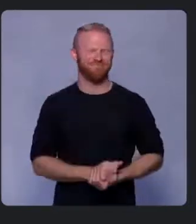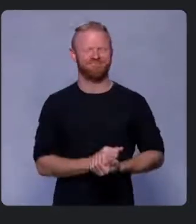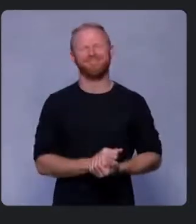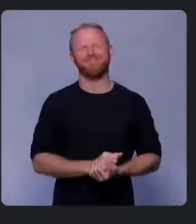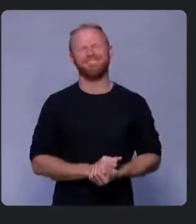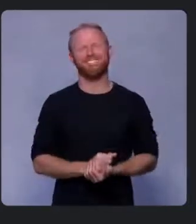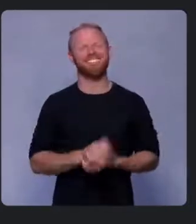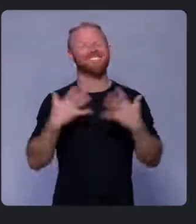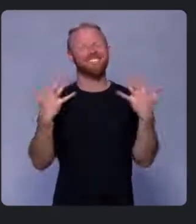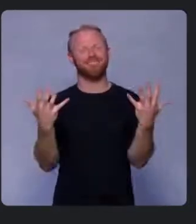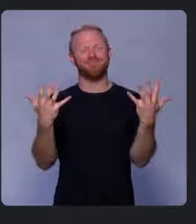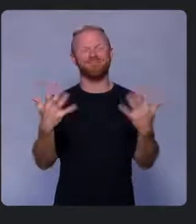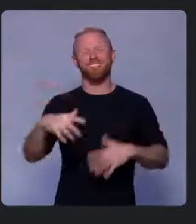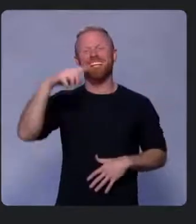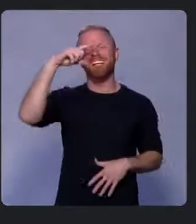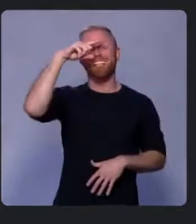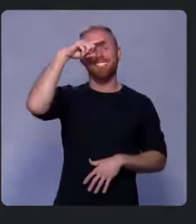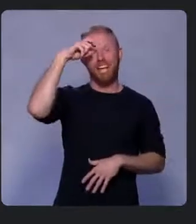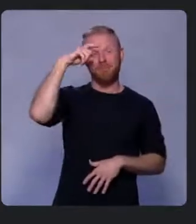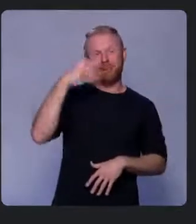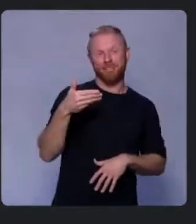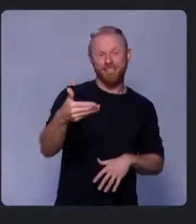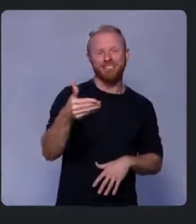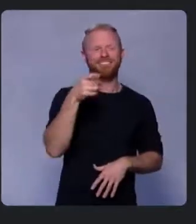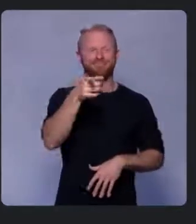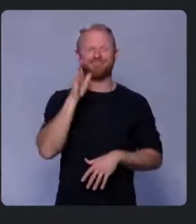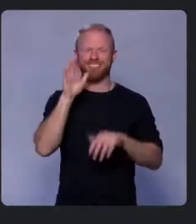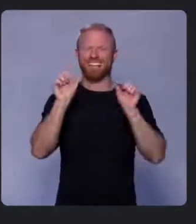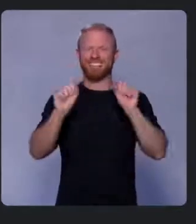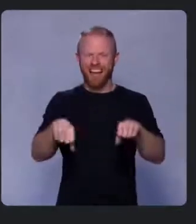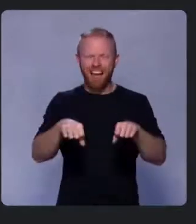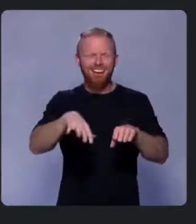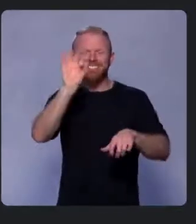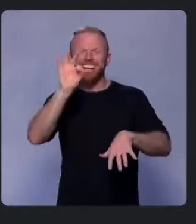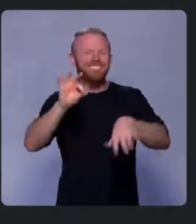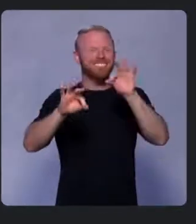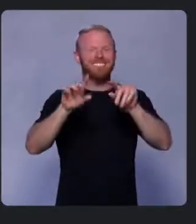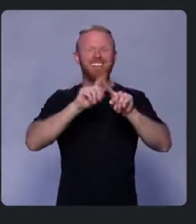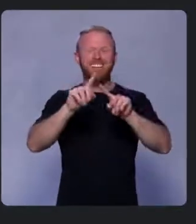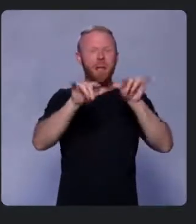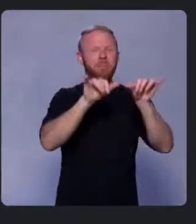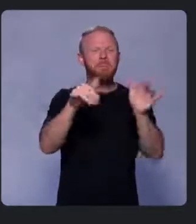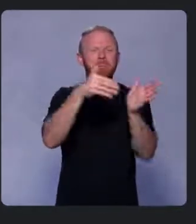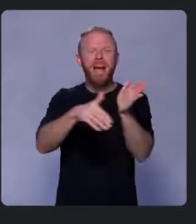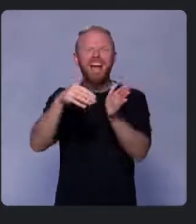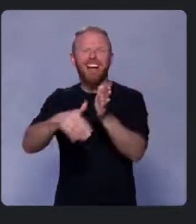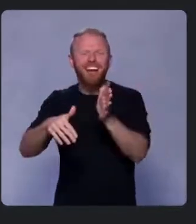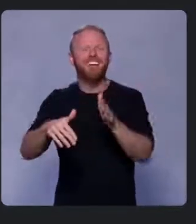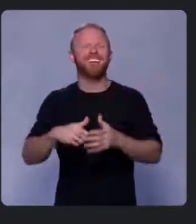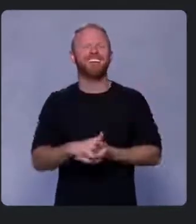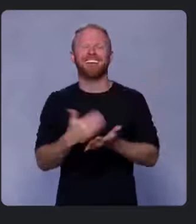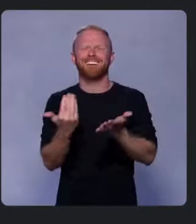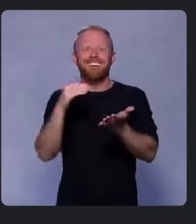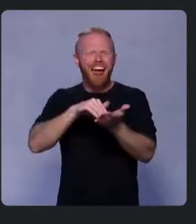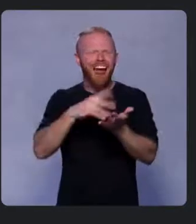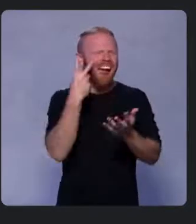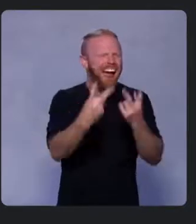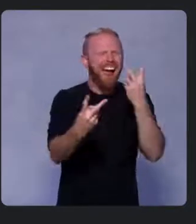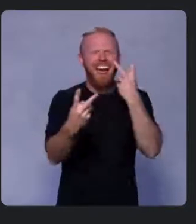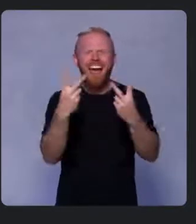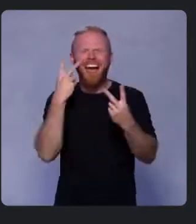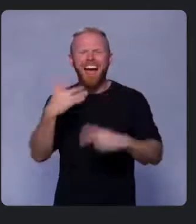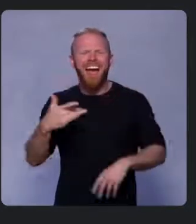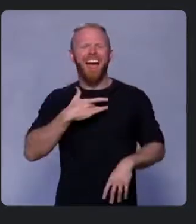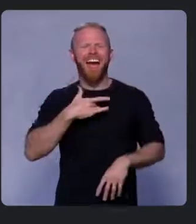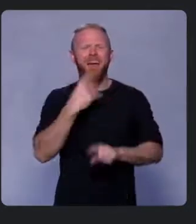And so, this summer, you'll be able to uncover little patterns, rediscover meaningful memories, or